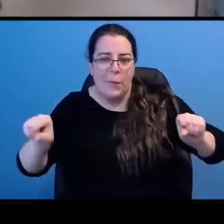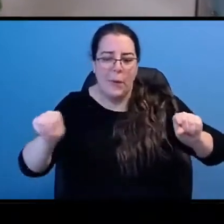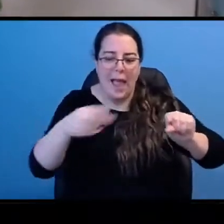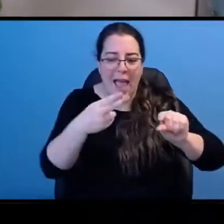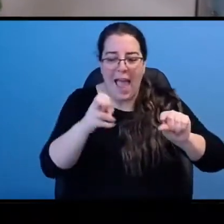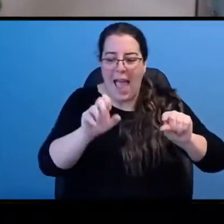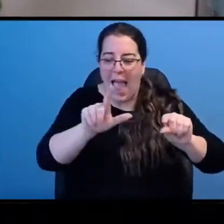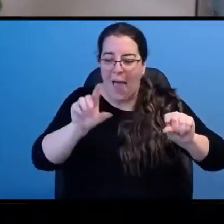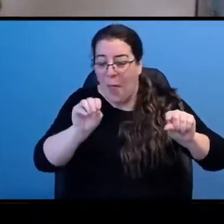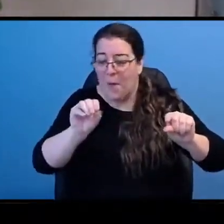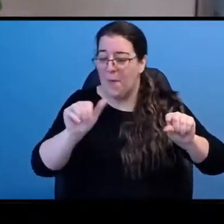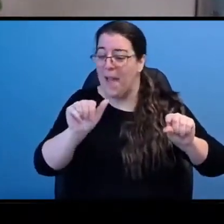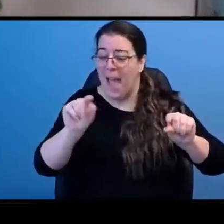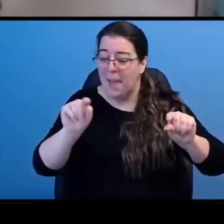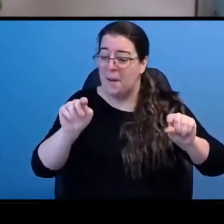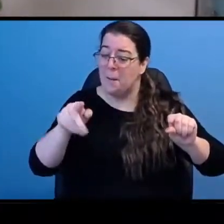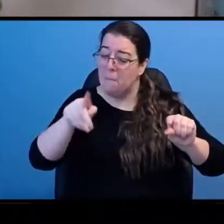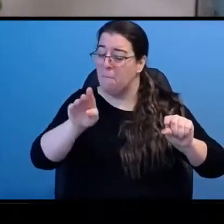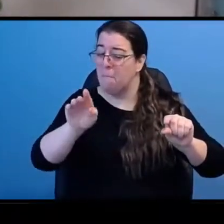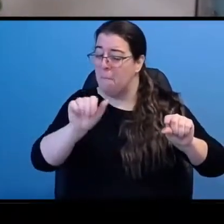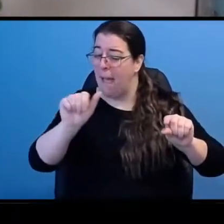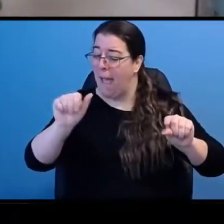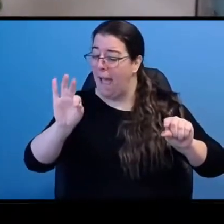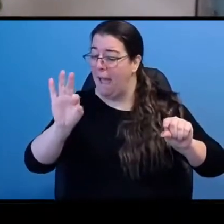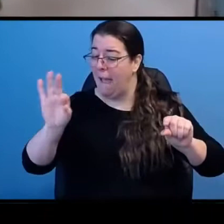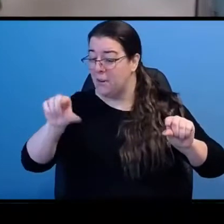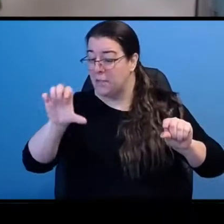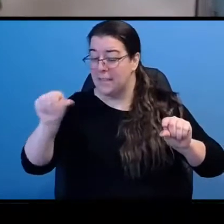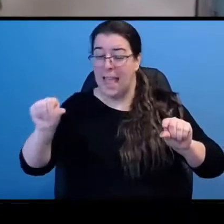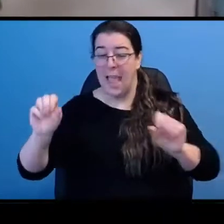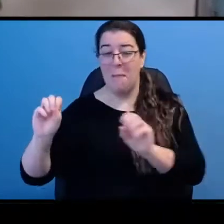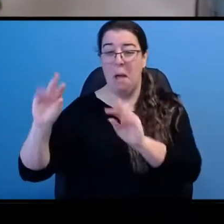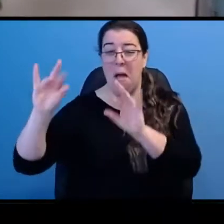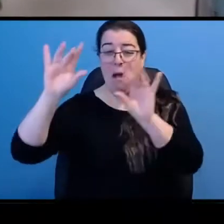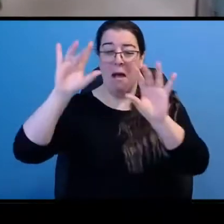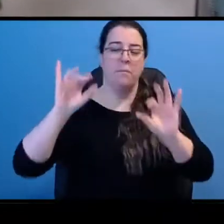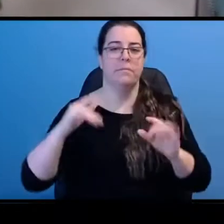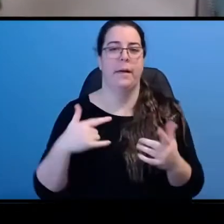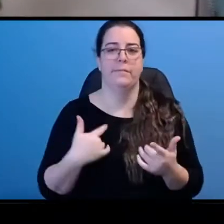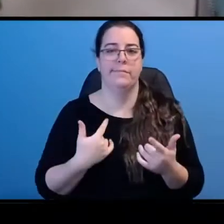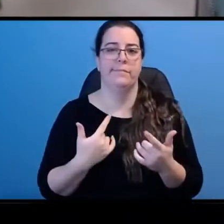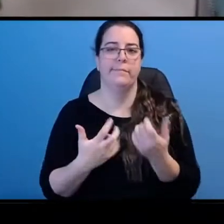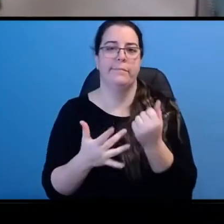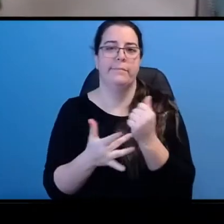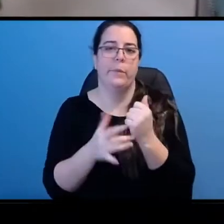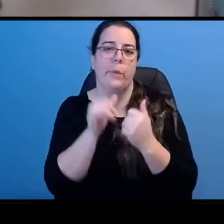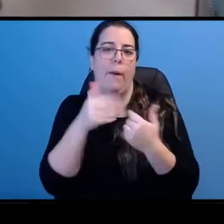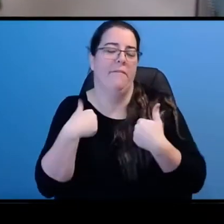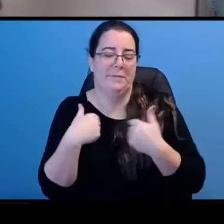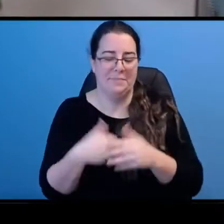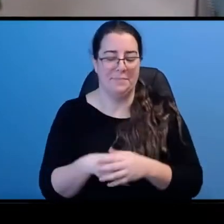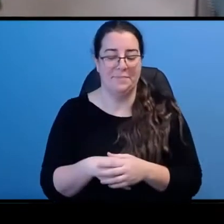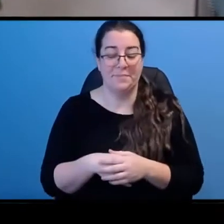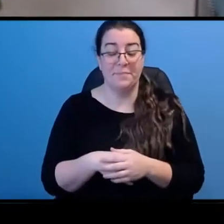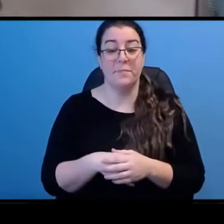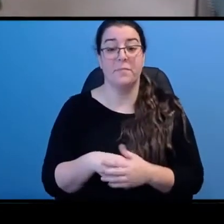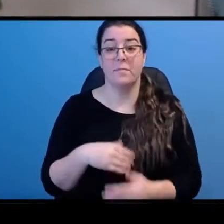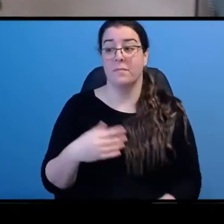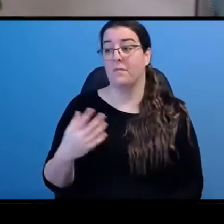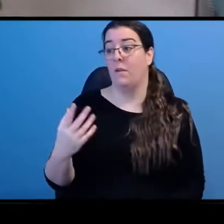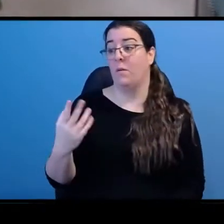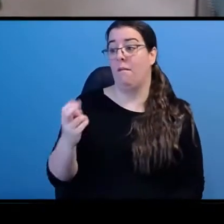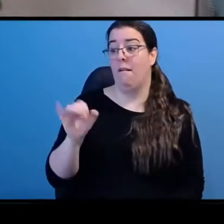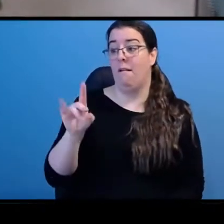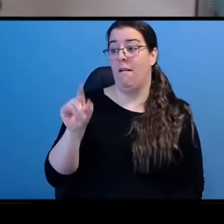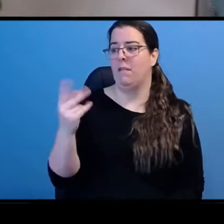now. Little starburst over here. So Heidi, we're going to talk a little bit about